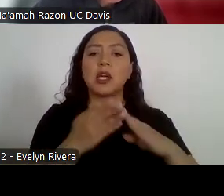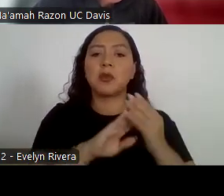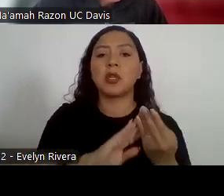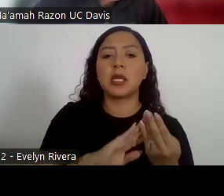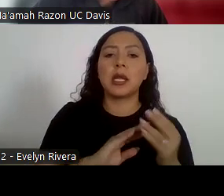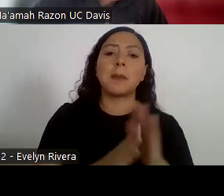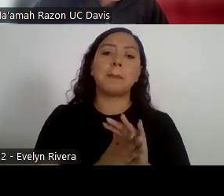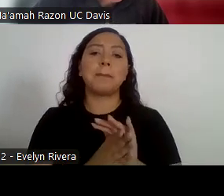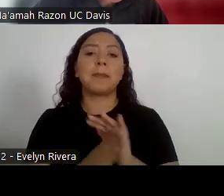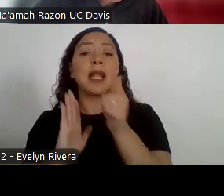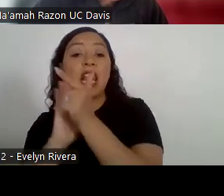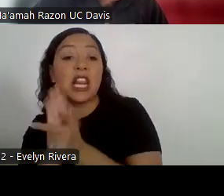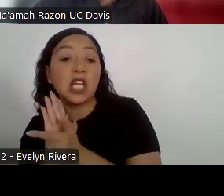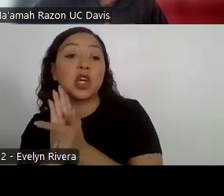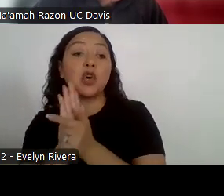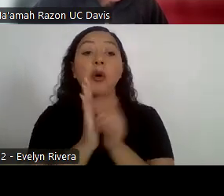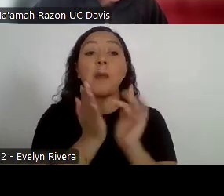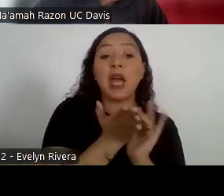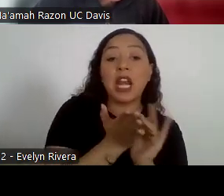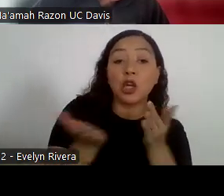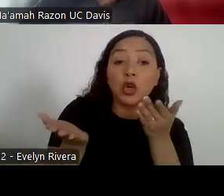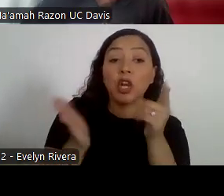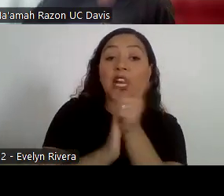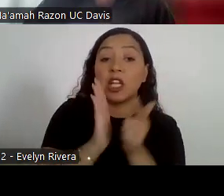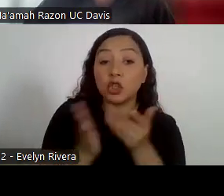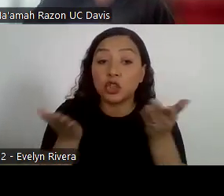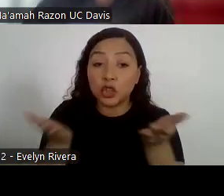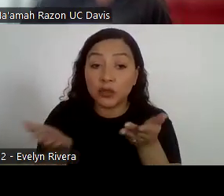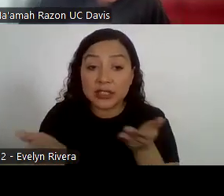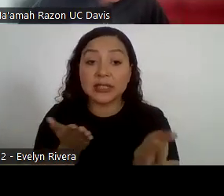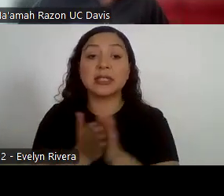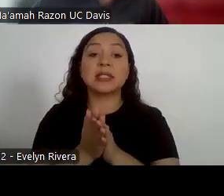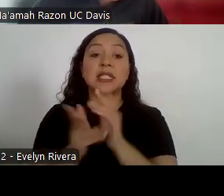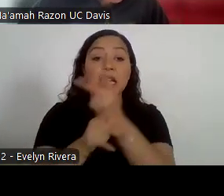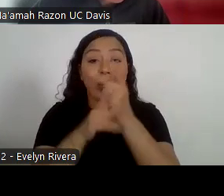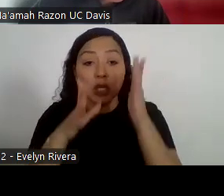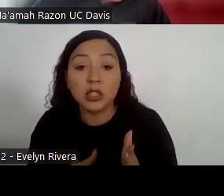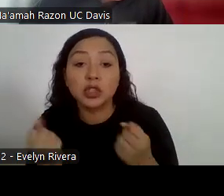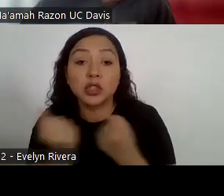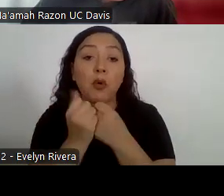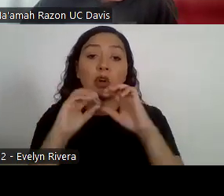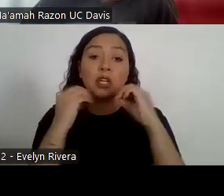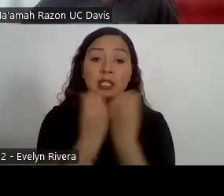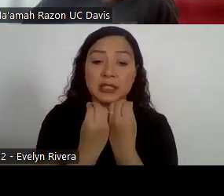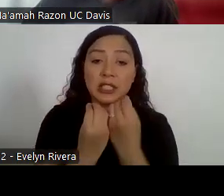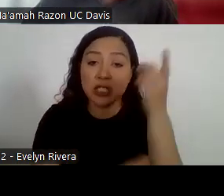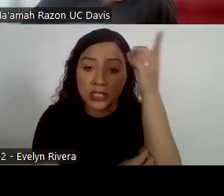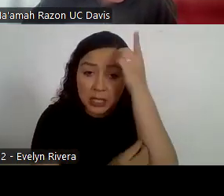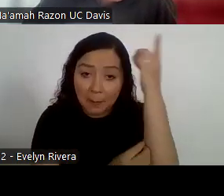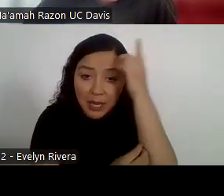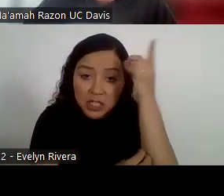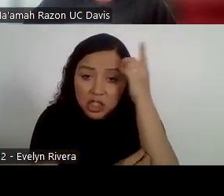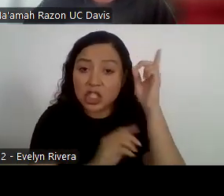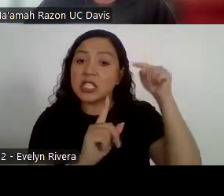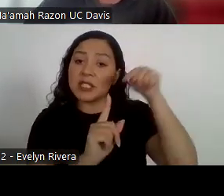legal services, caregiver support organizations, dementia-specific, Alzheimer's Association focused